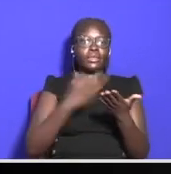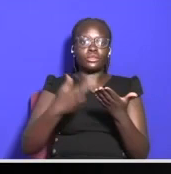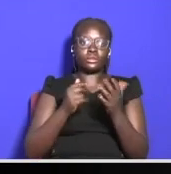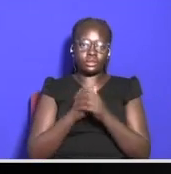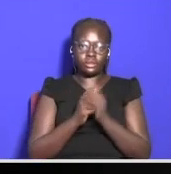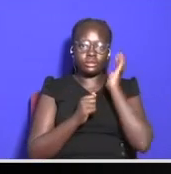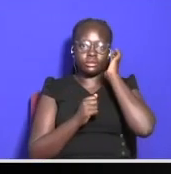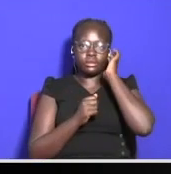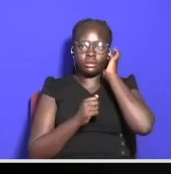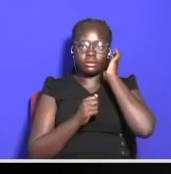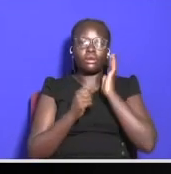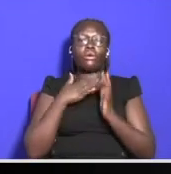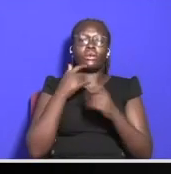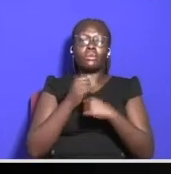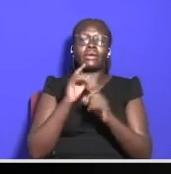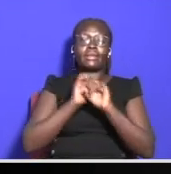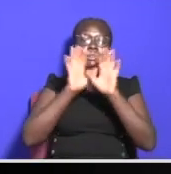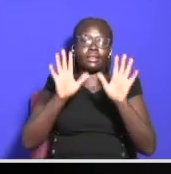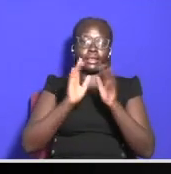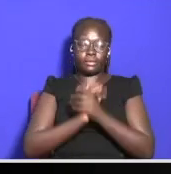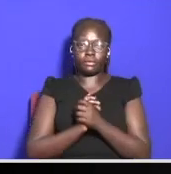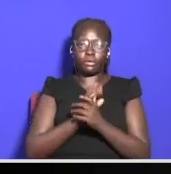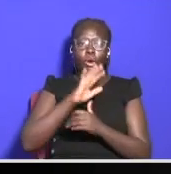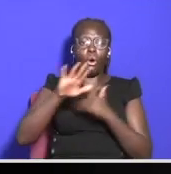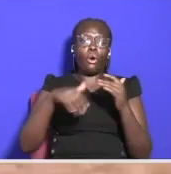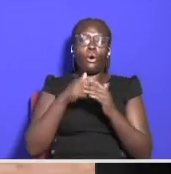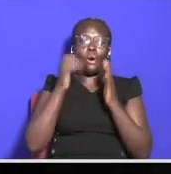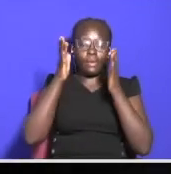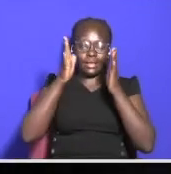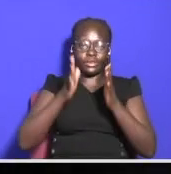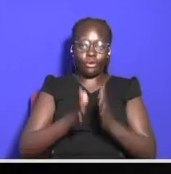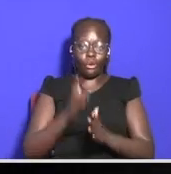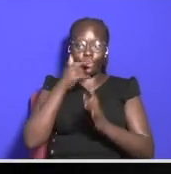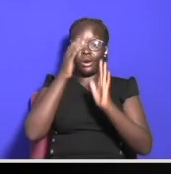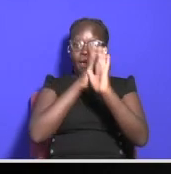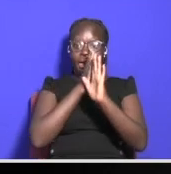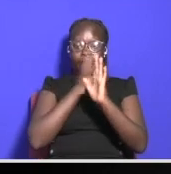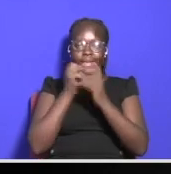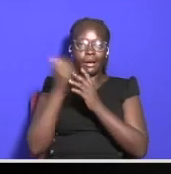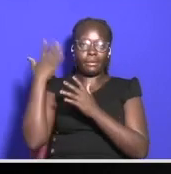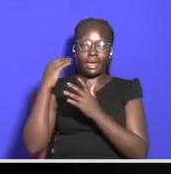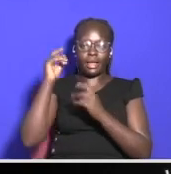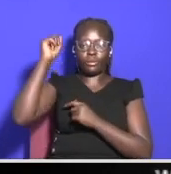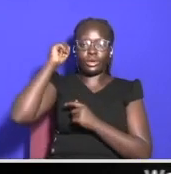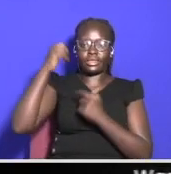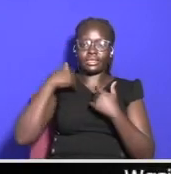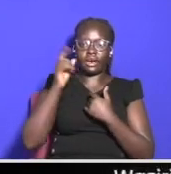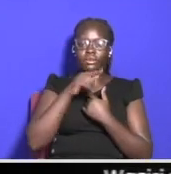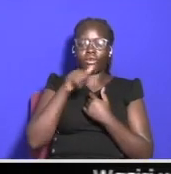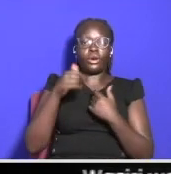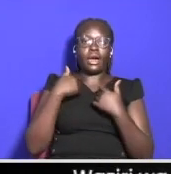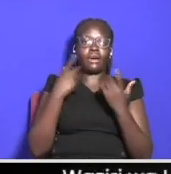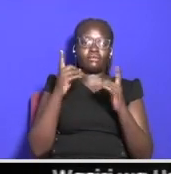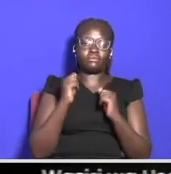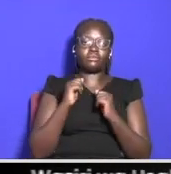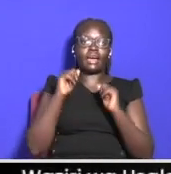I want to make it very clear that all people who are hiding behind politics to commit crime have a date